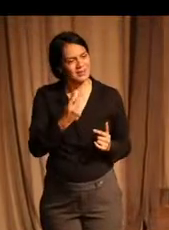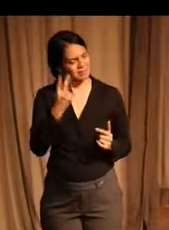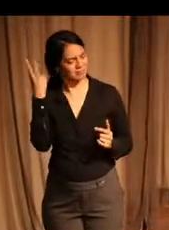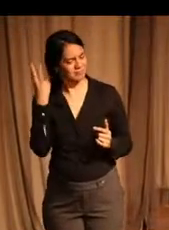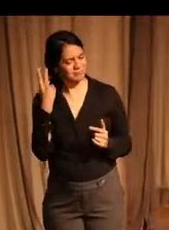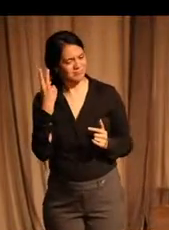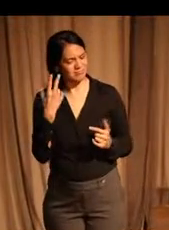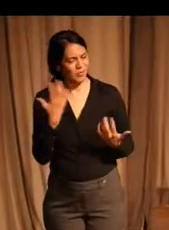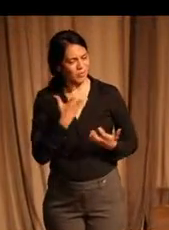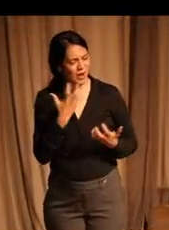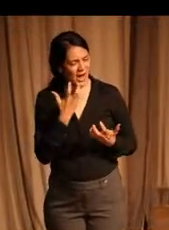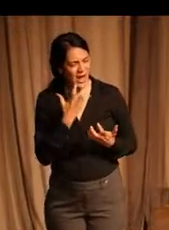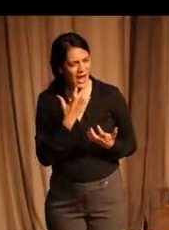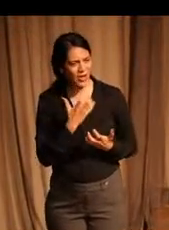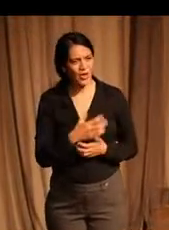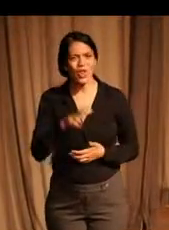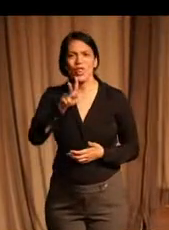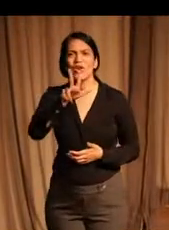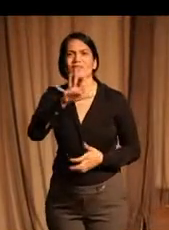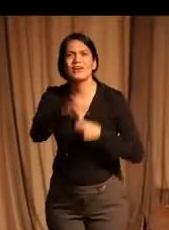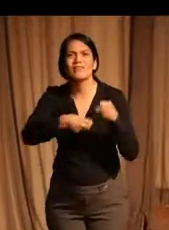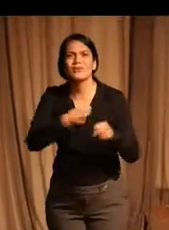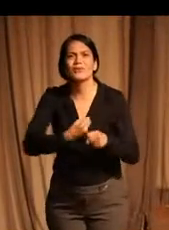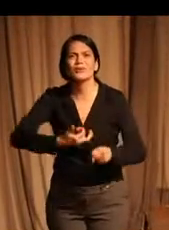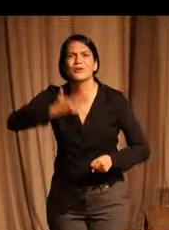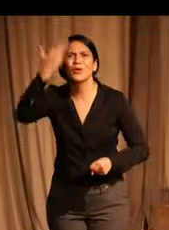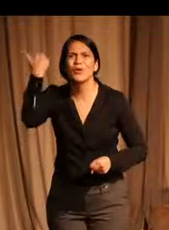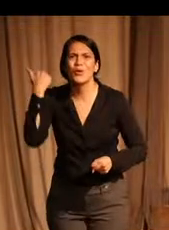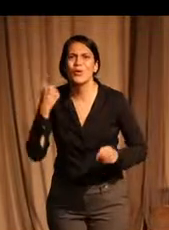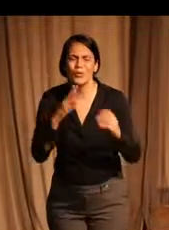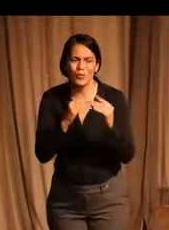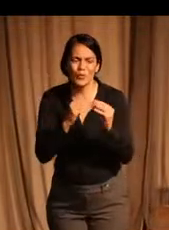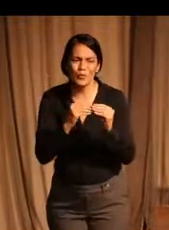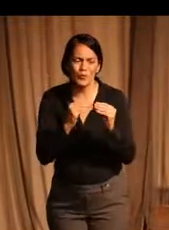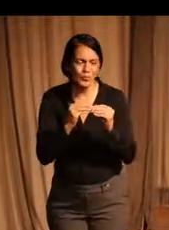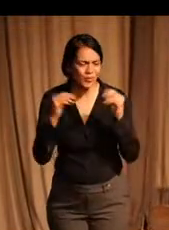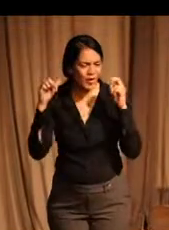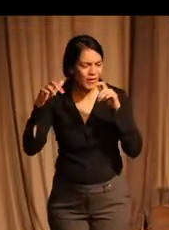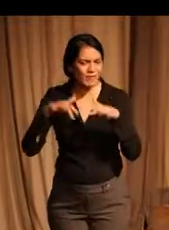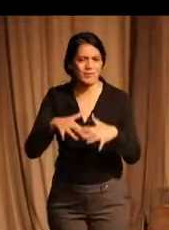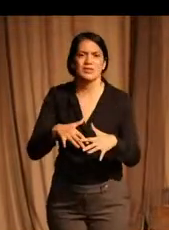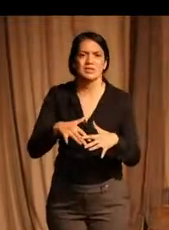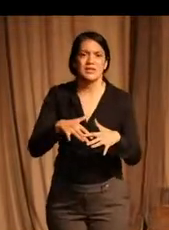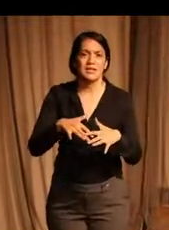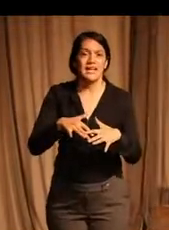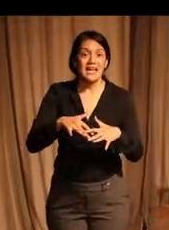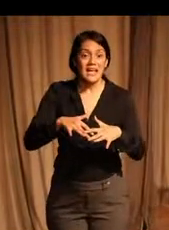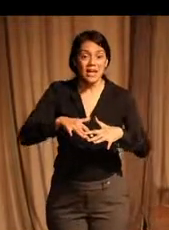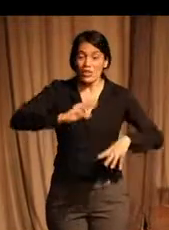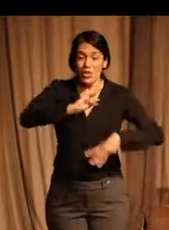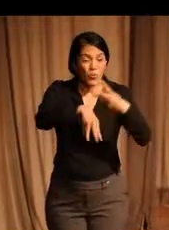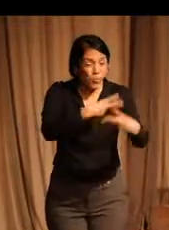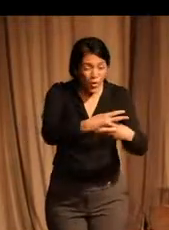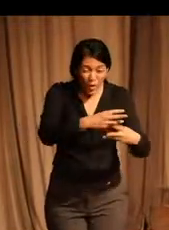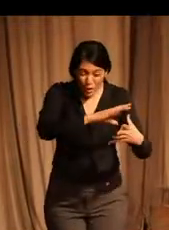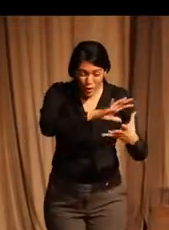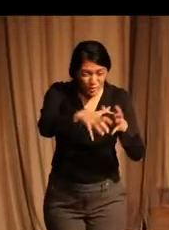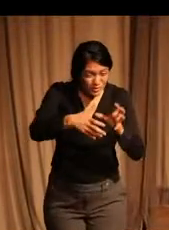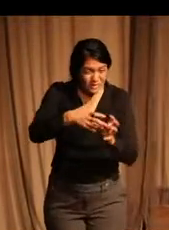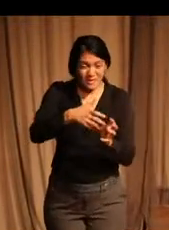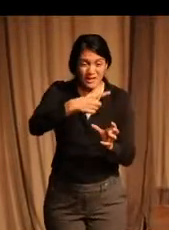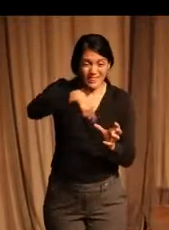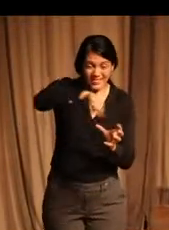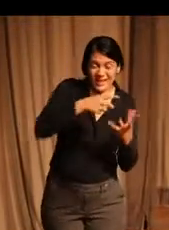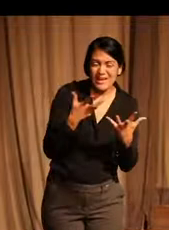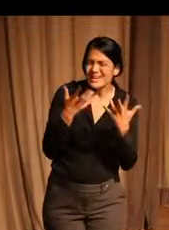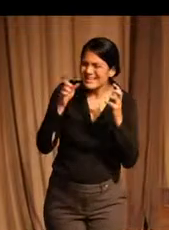conference 35 years ago, and I am very surprised that you say that was the only time